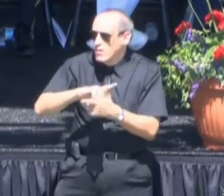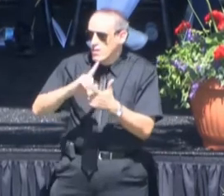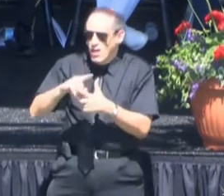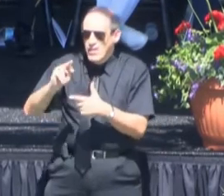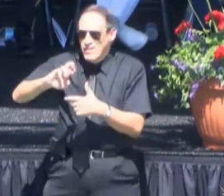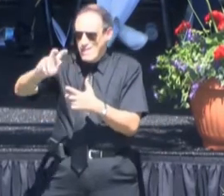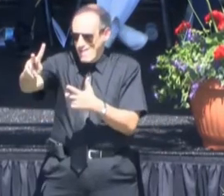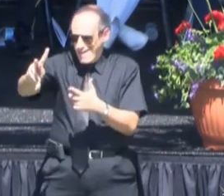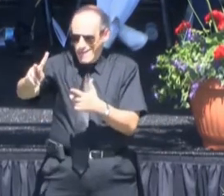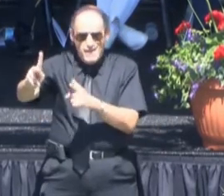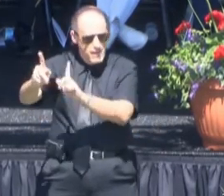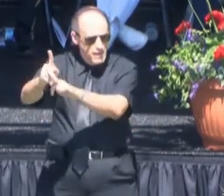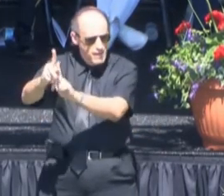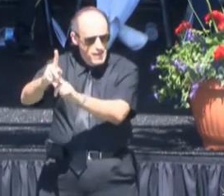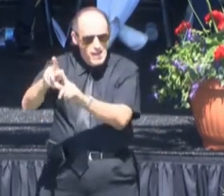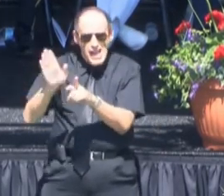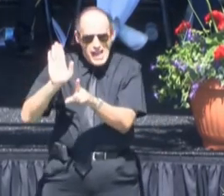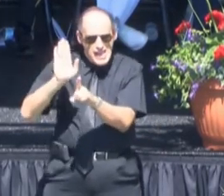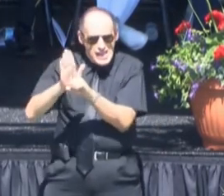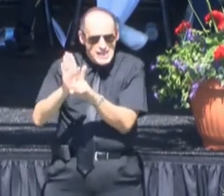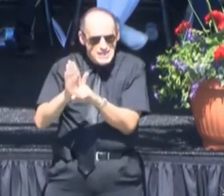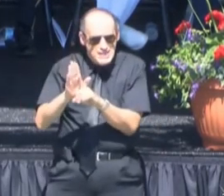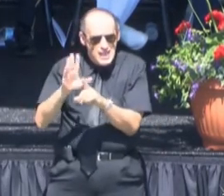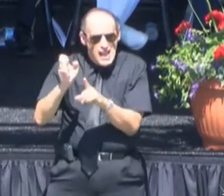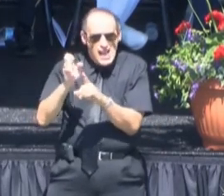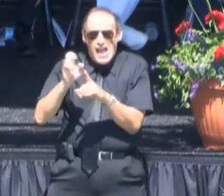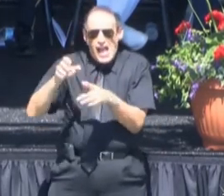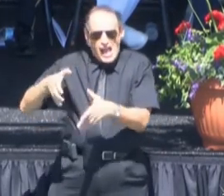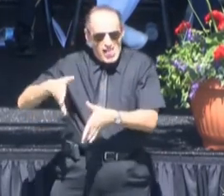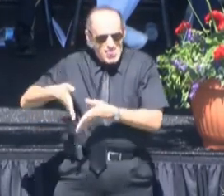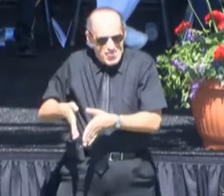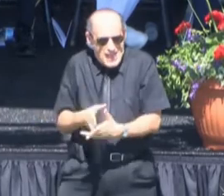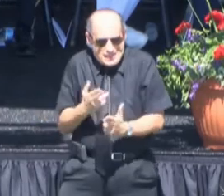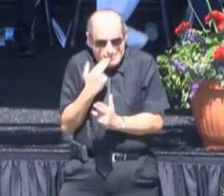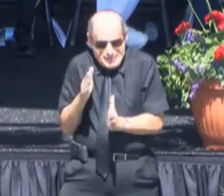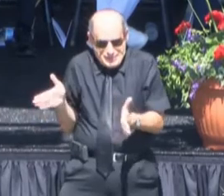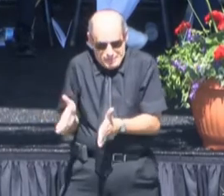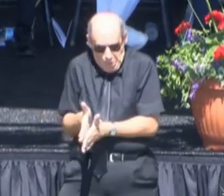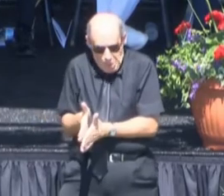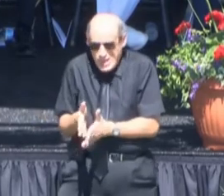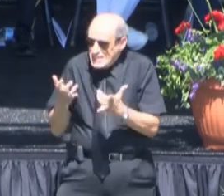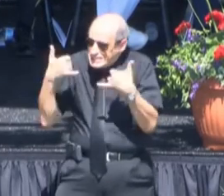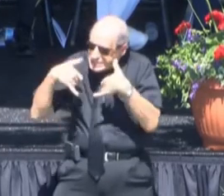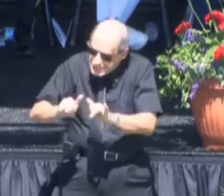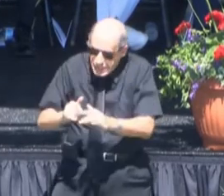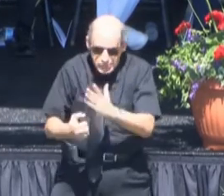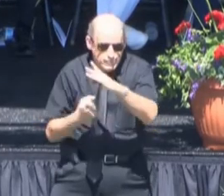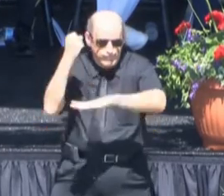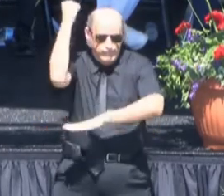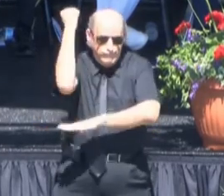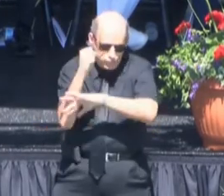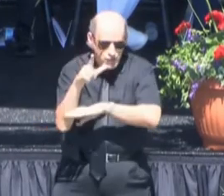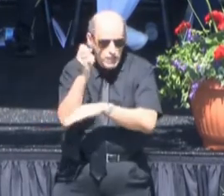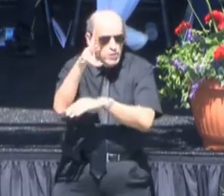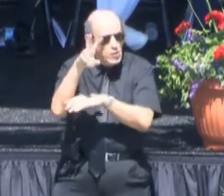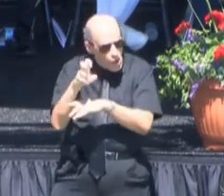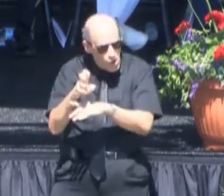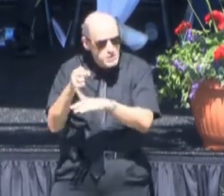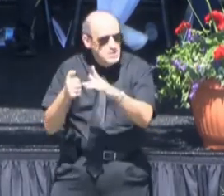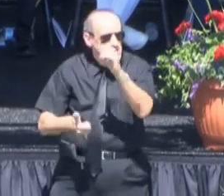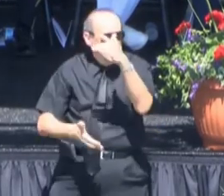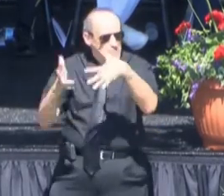Nick Treon, despite having the smallest calves in the class, set the lacrosse record for most points in Academy history.